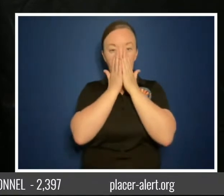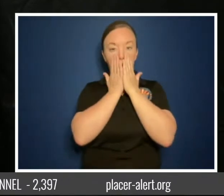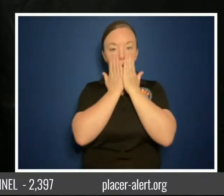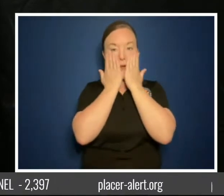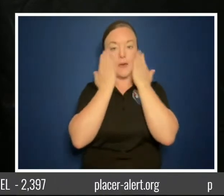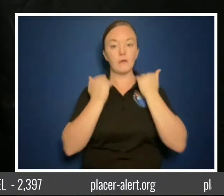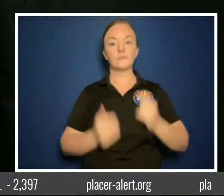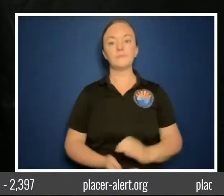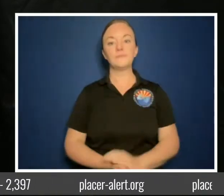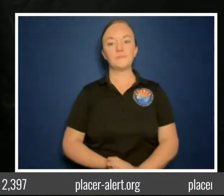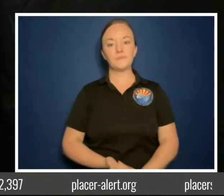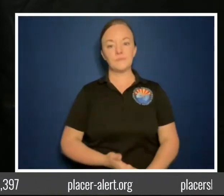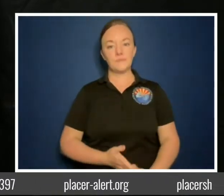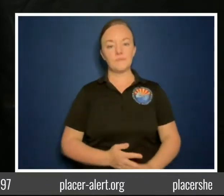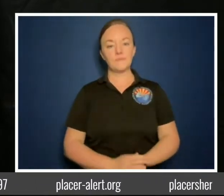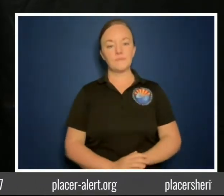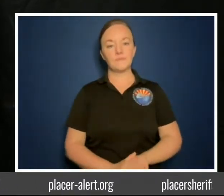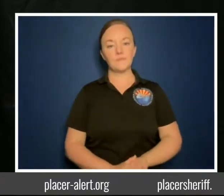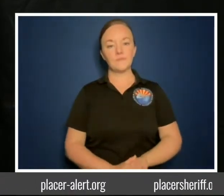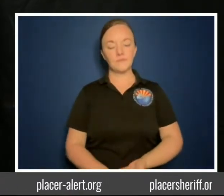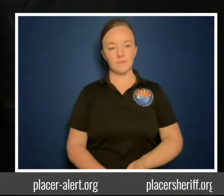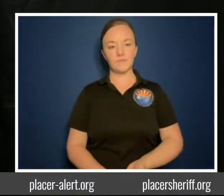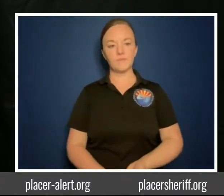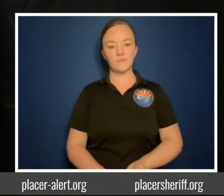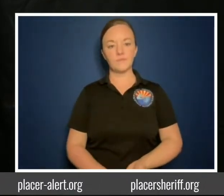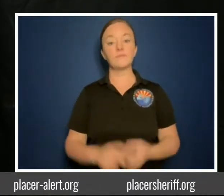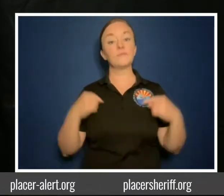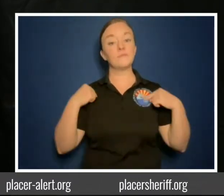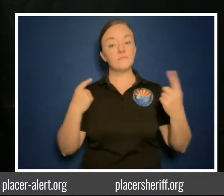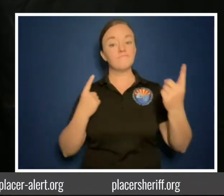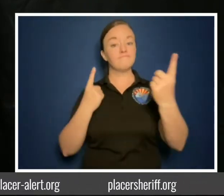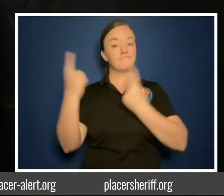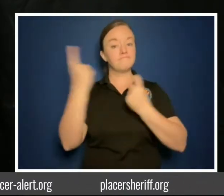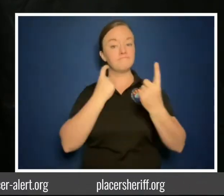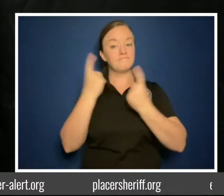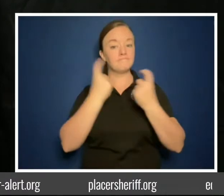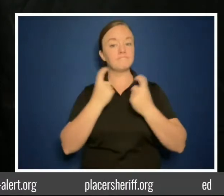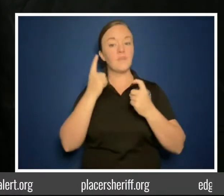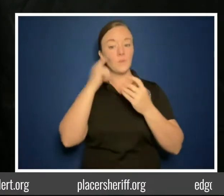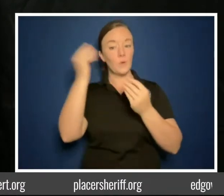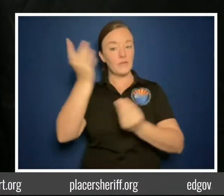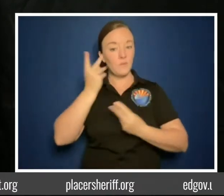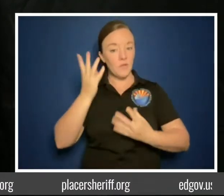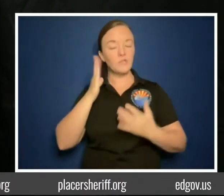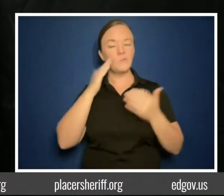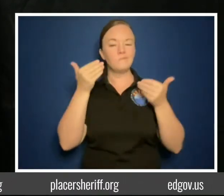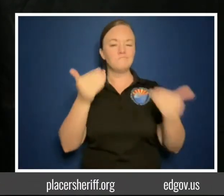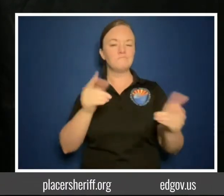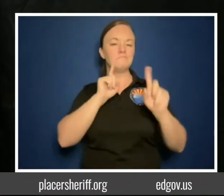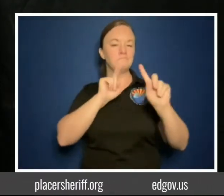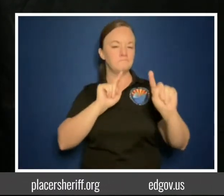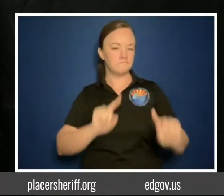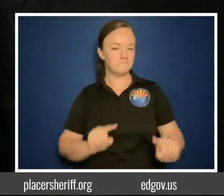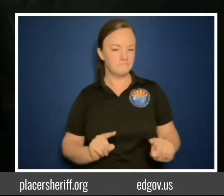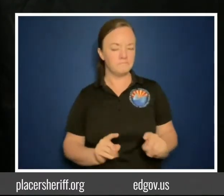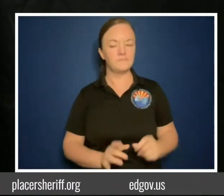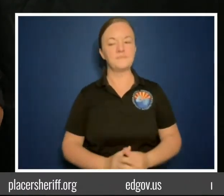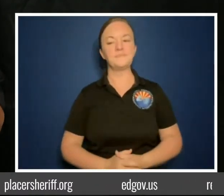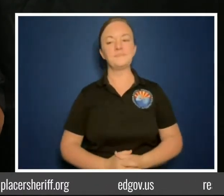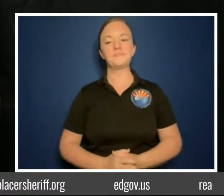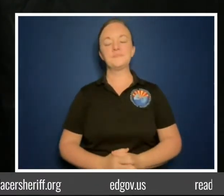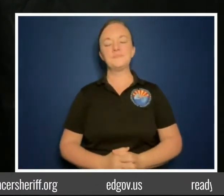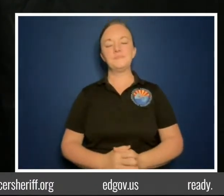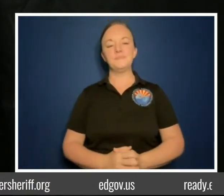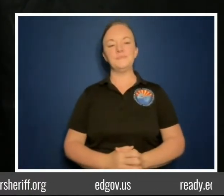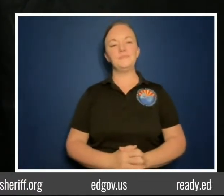We've gotten a few frequent requests for information. Thought I'd just go ahead and share a little bit about those, try to answer some questions for folks. Of